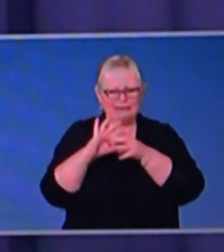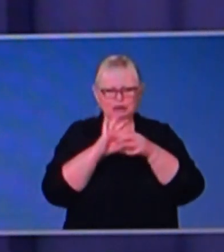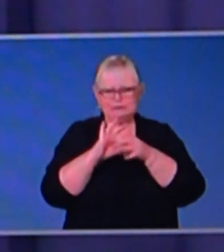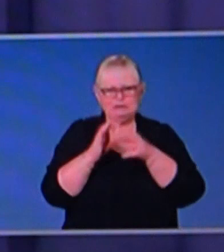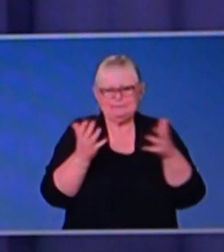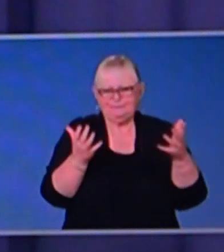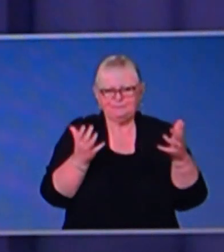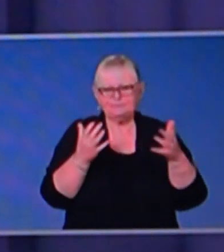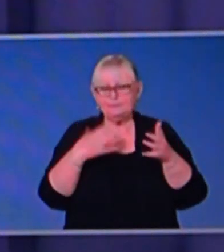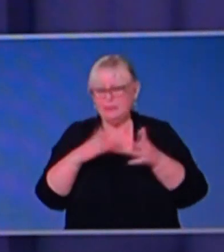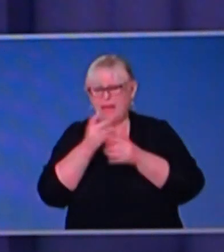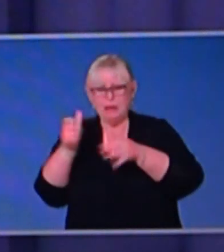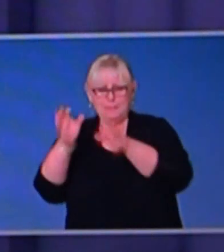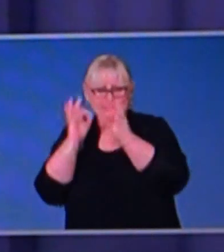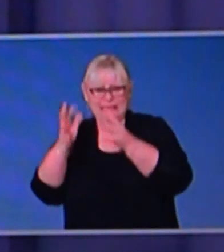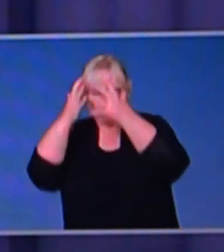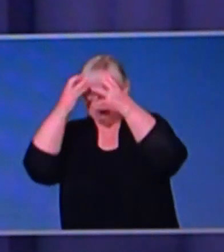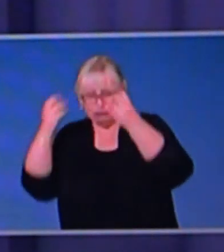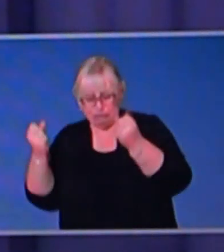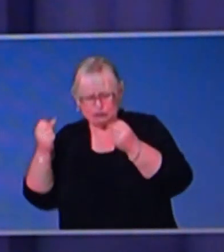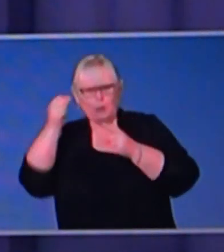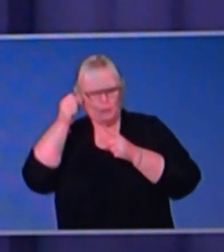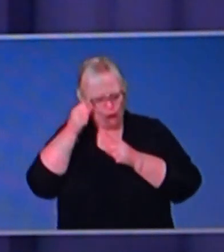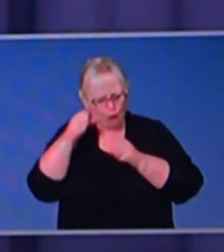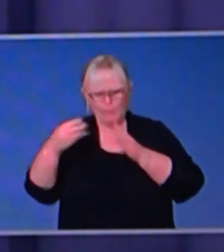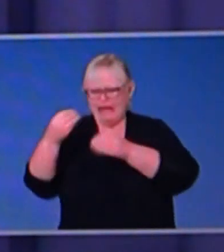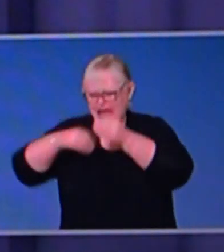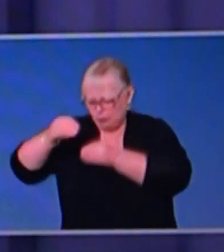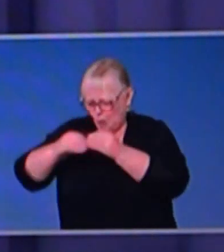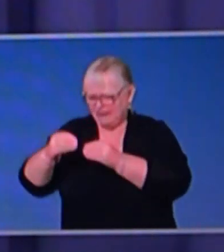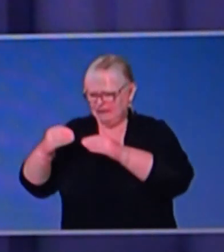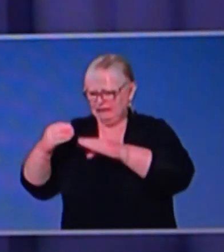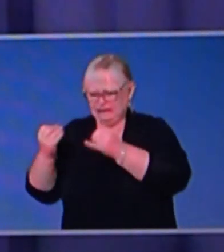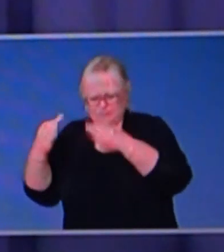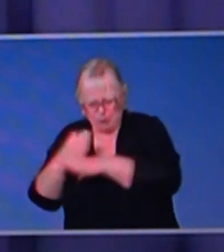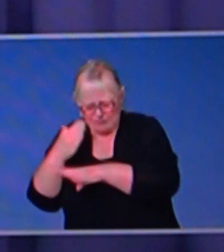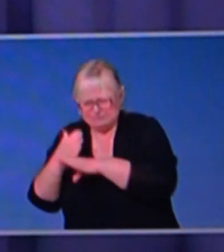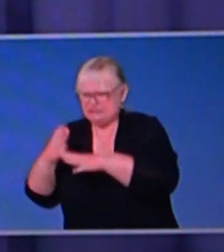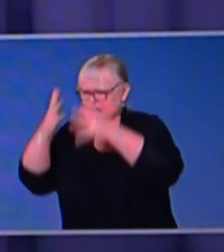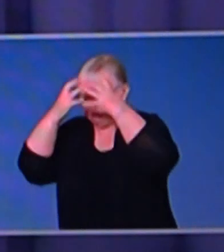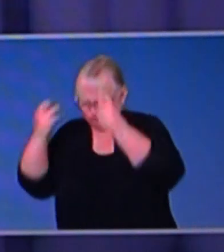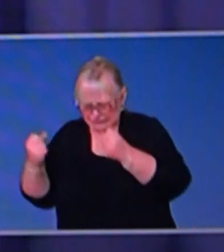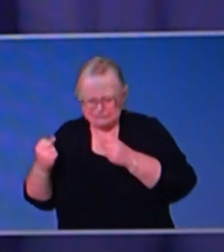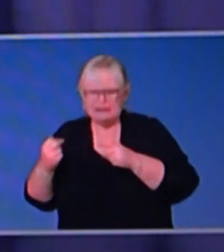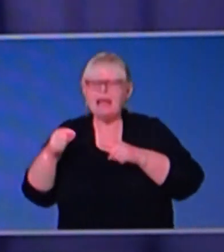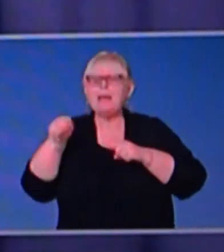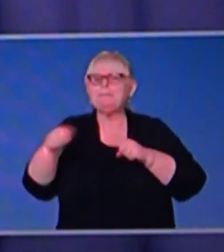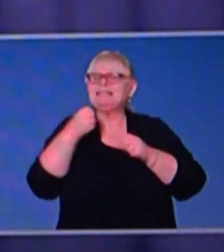do certainly acknowledge the significance of the economic and employment stresses, and help seeking for mental